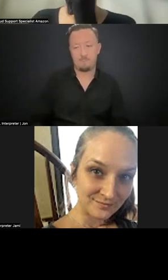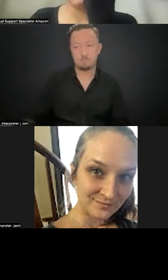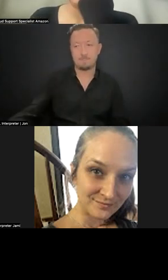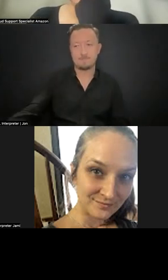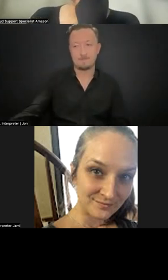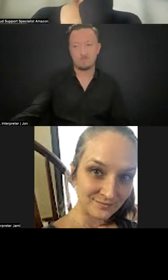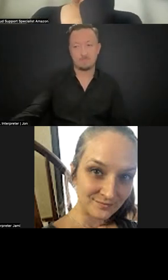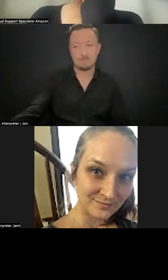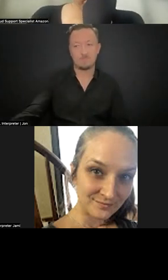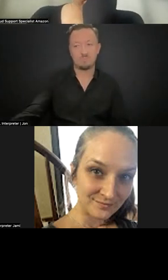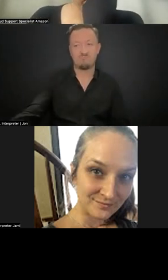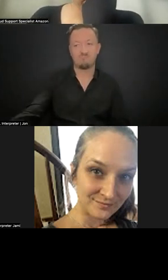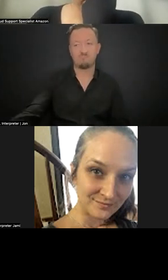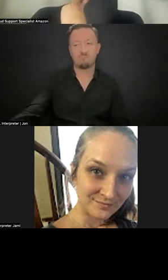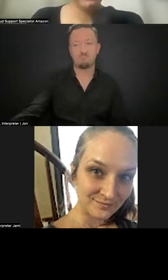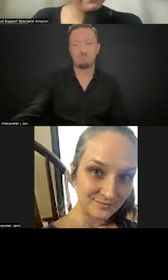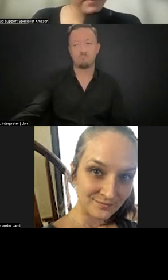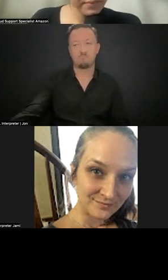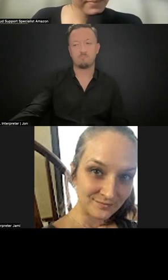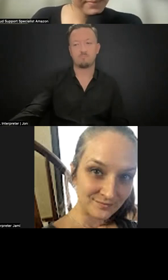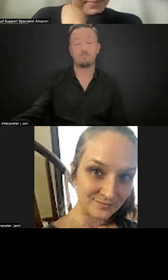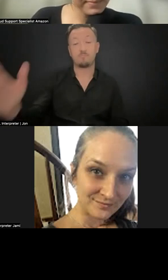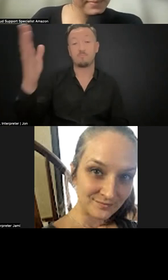The idea behind that is